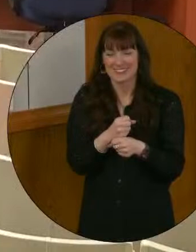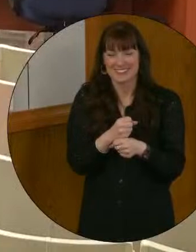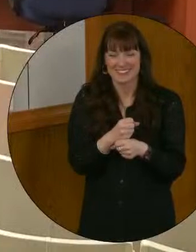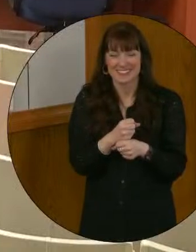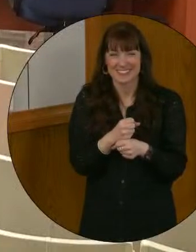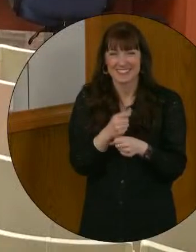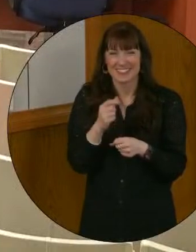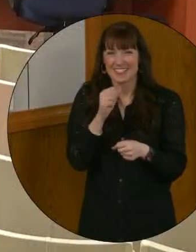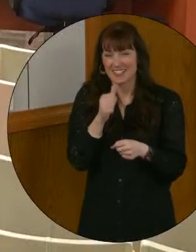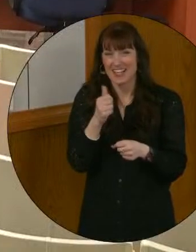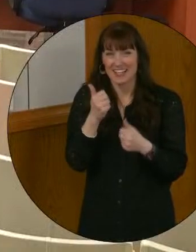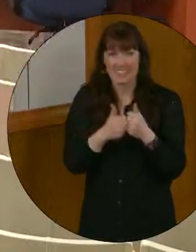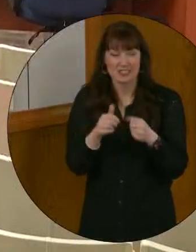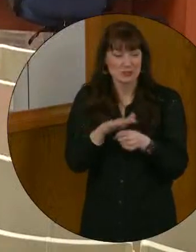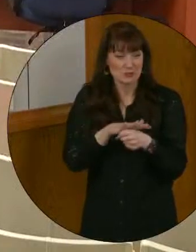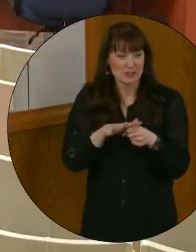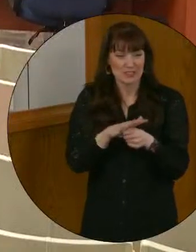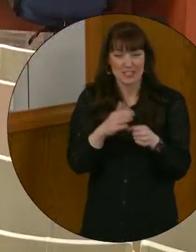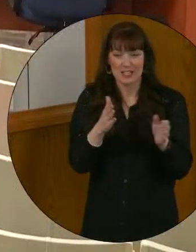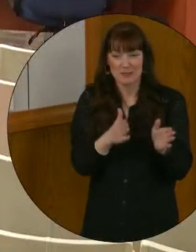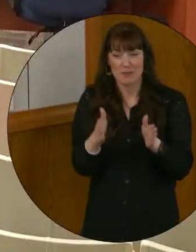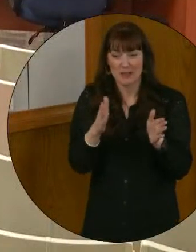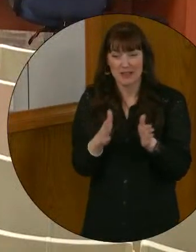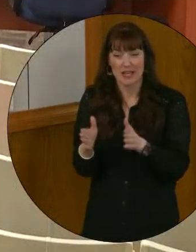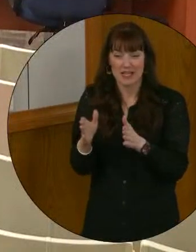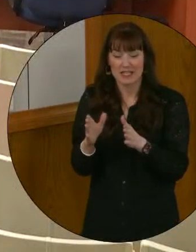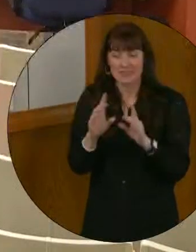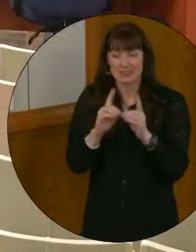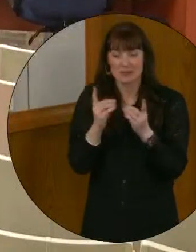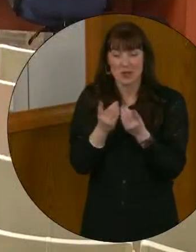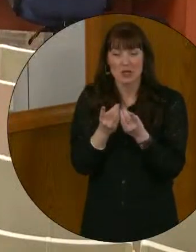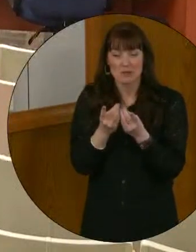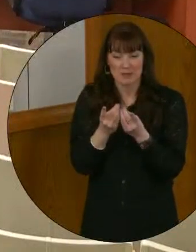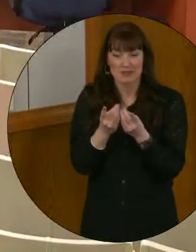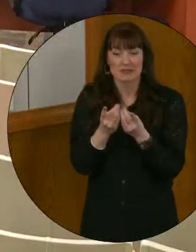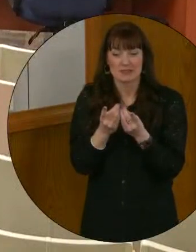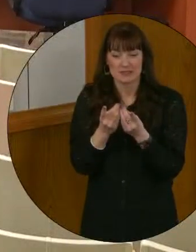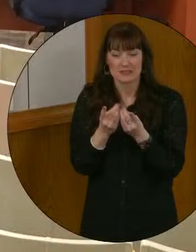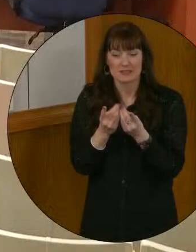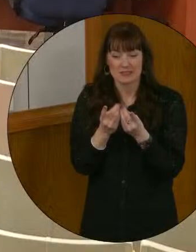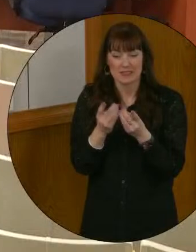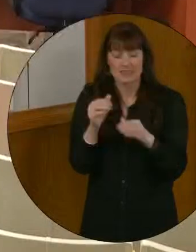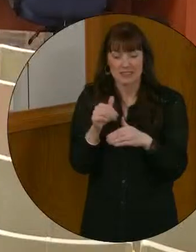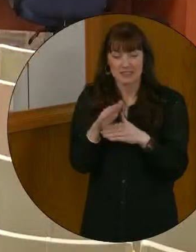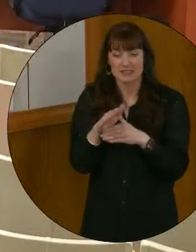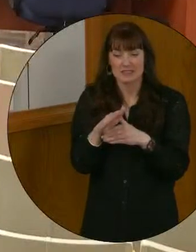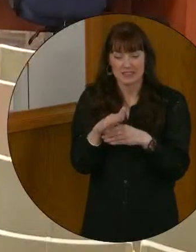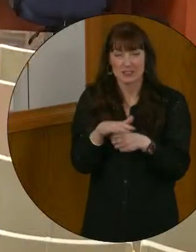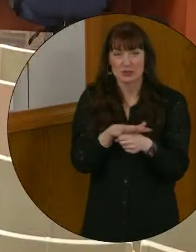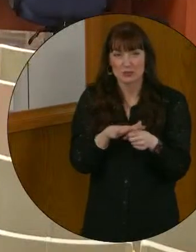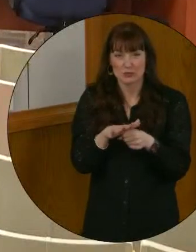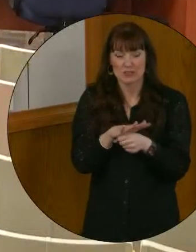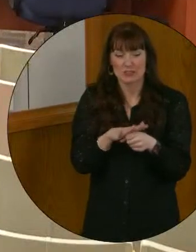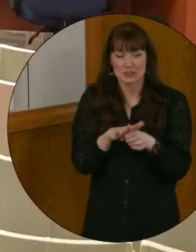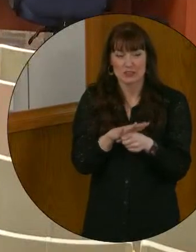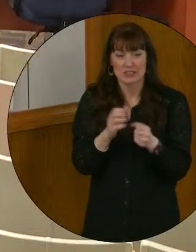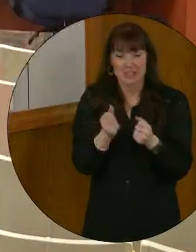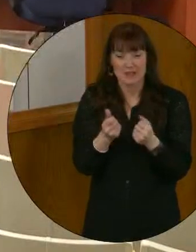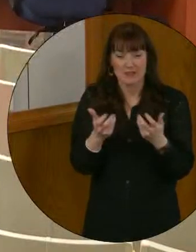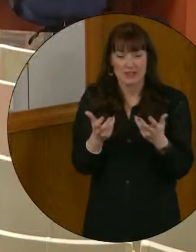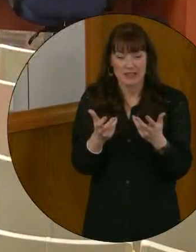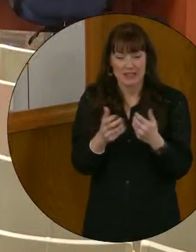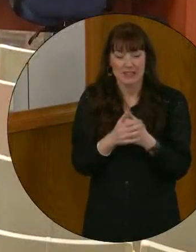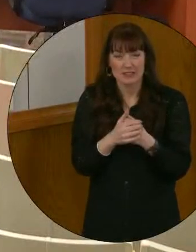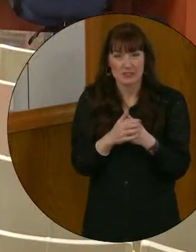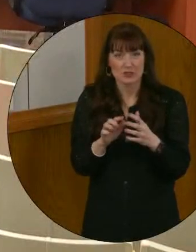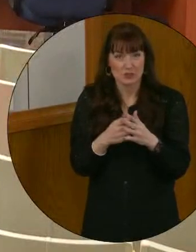not every region had like a planning department. And then since then, the region grew, and then everybody kind of